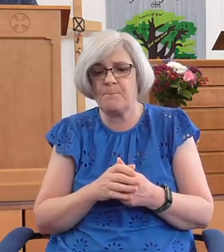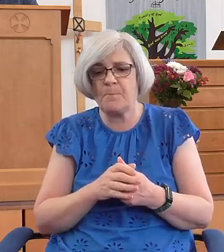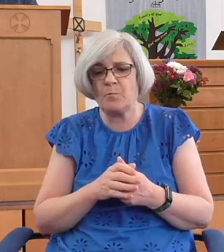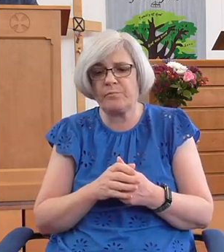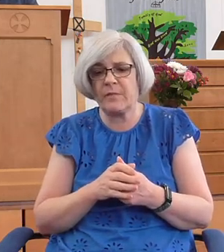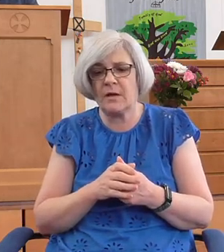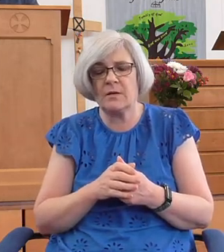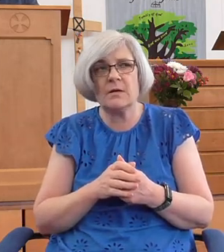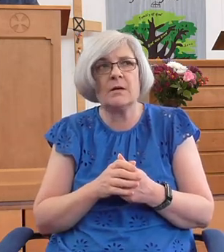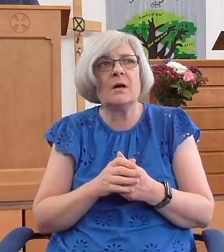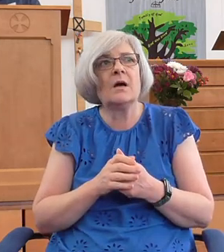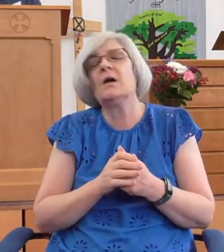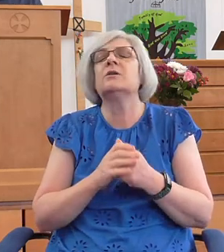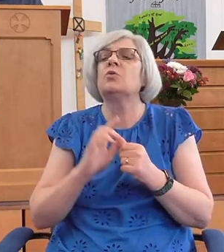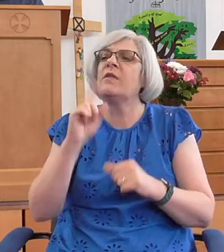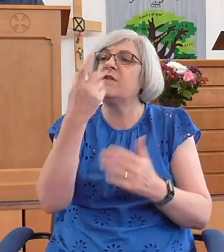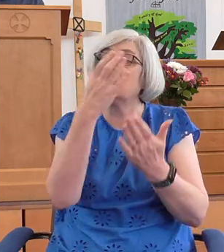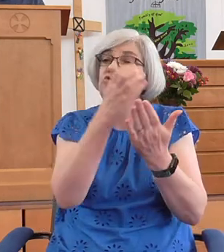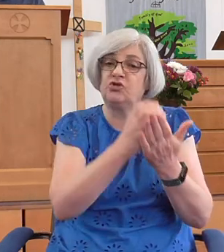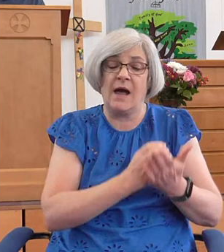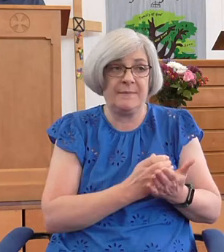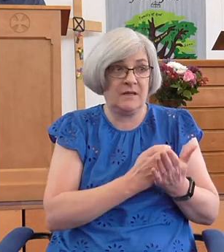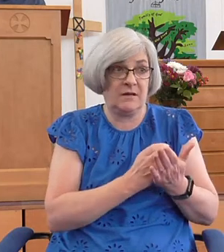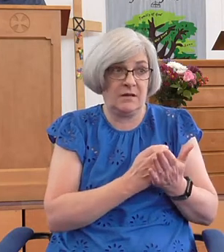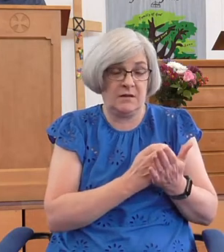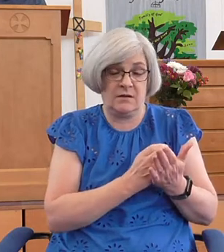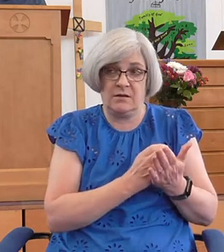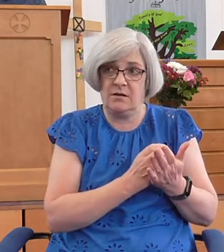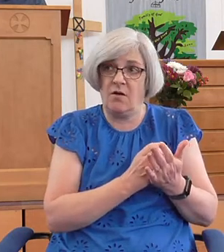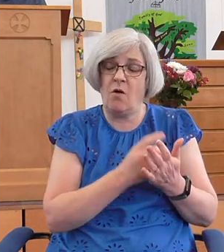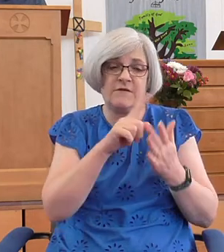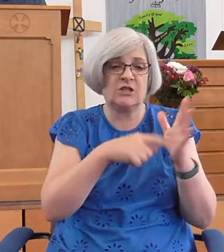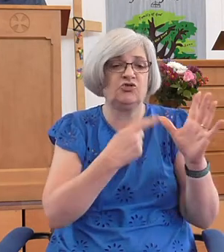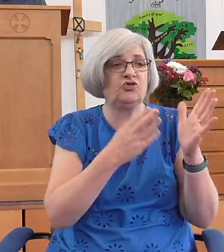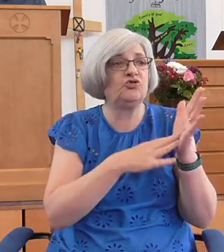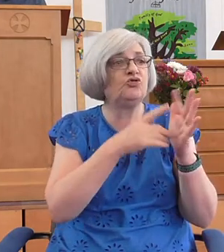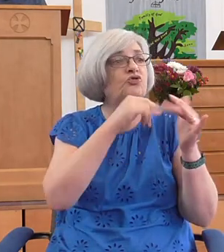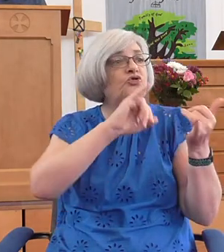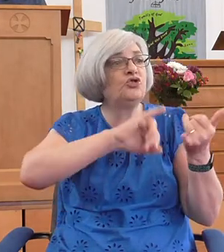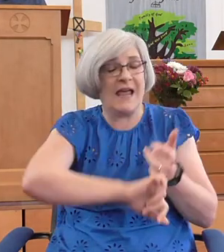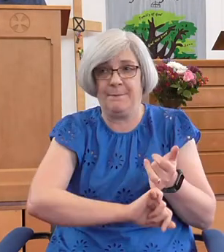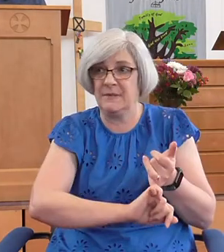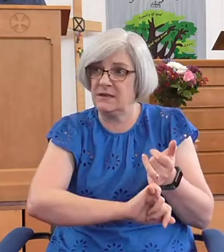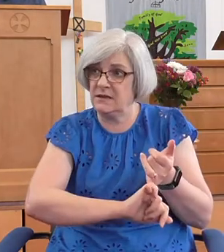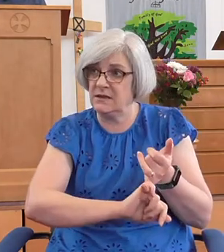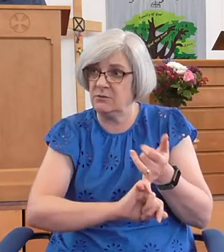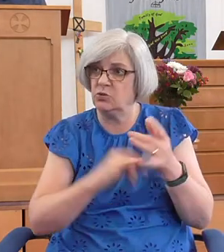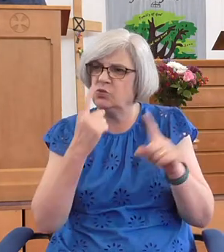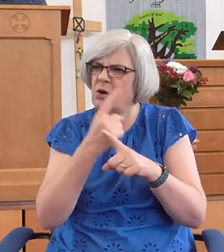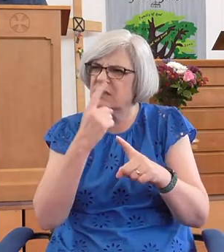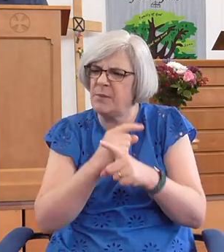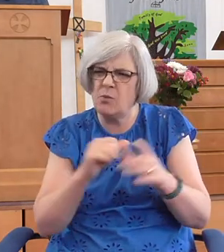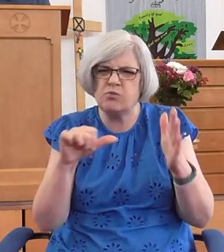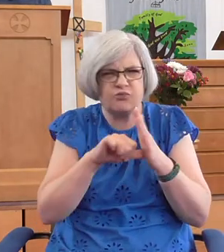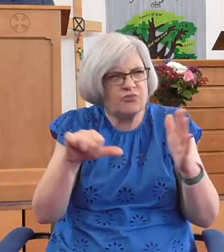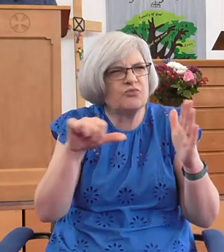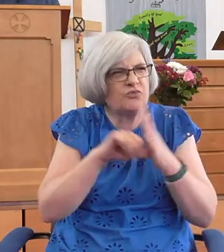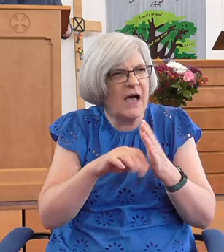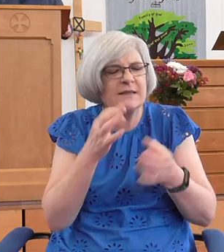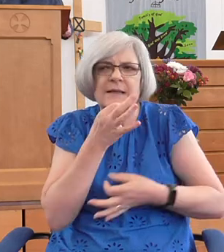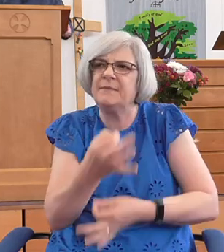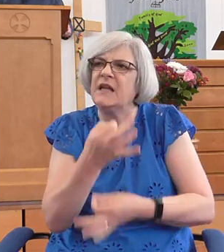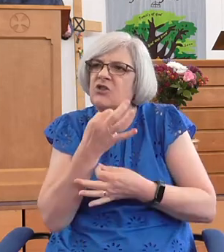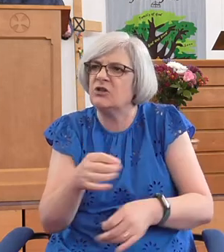With reference to the first chapter of the Epistle of James, which addresses the subject of trials and